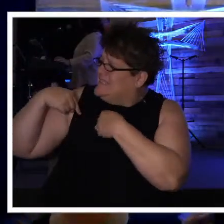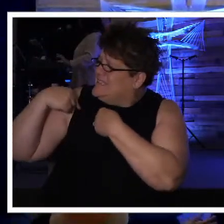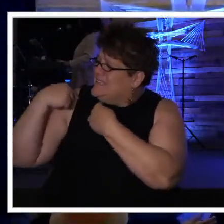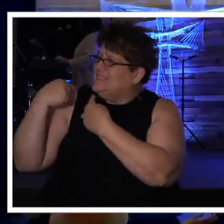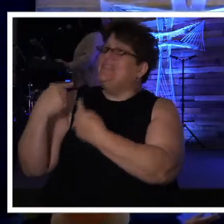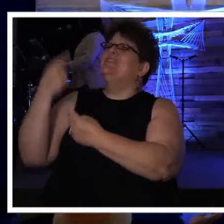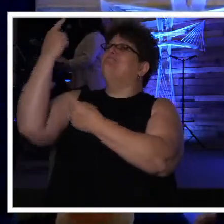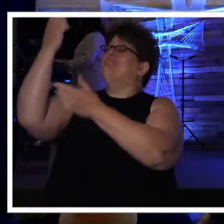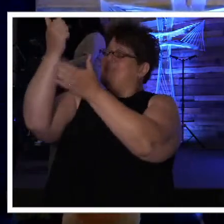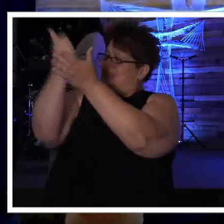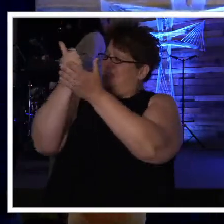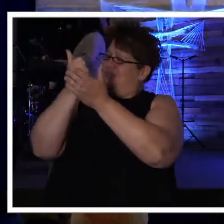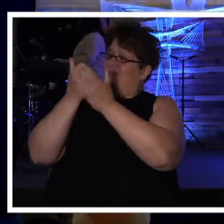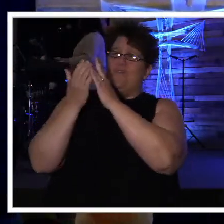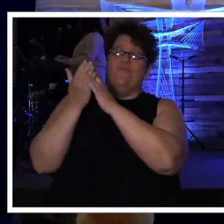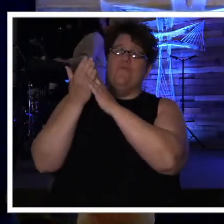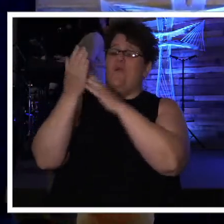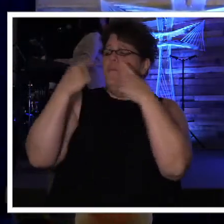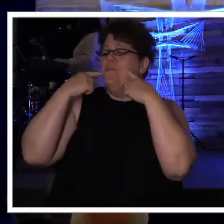brought me through.